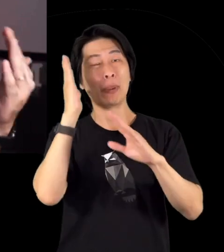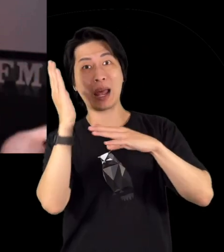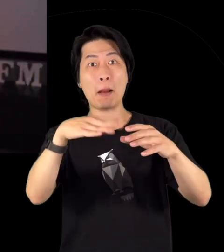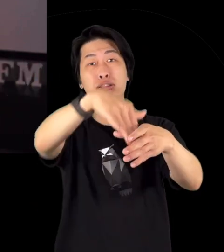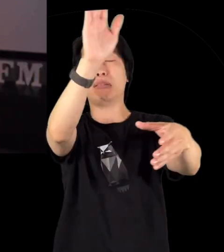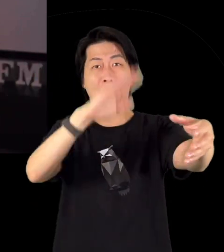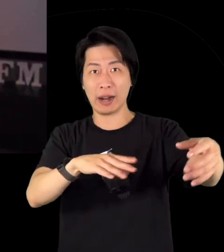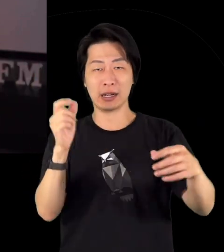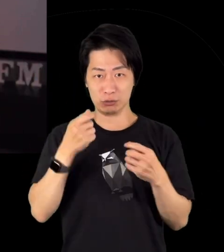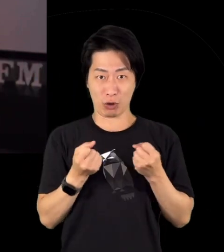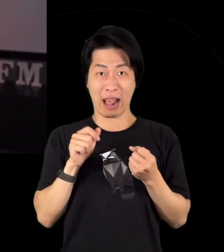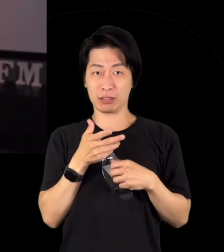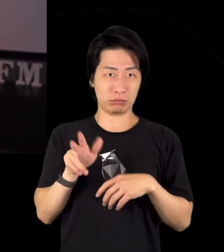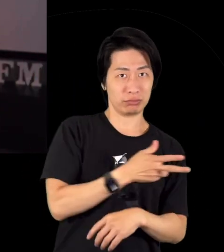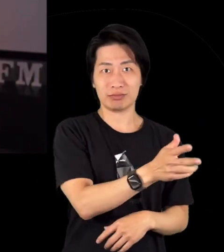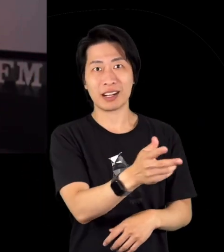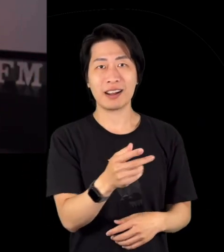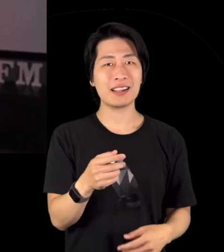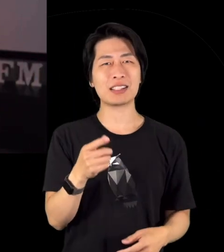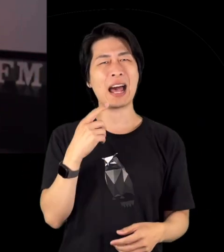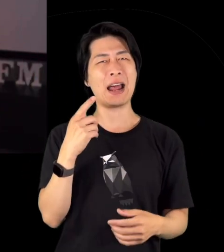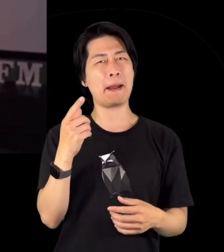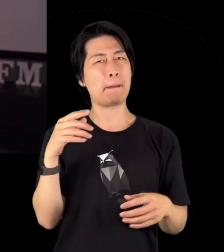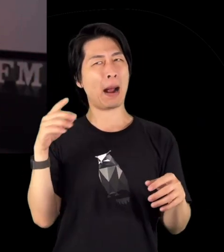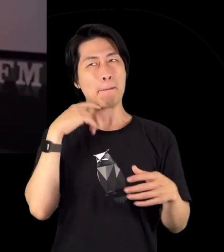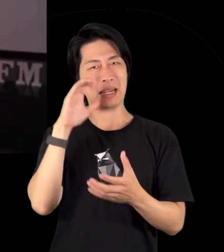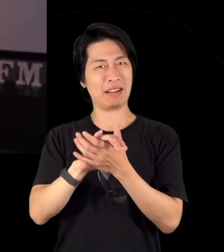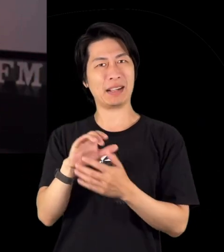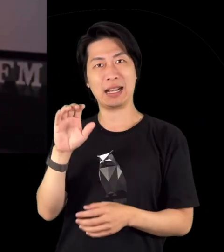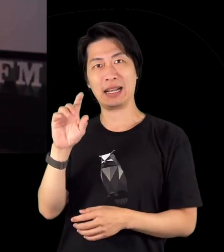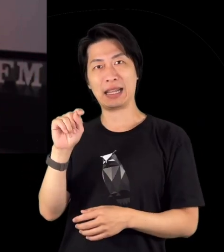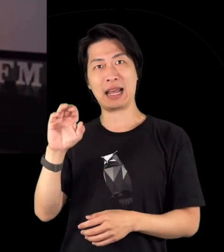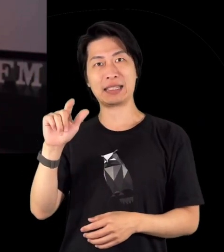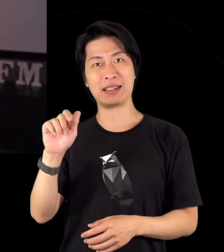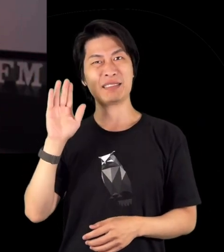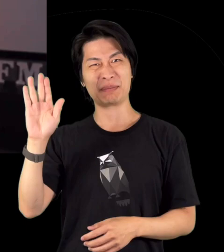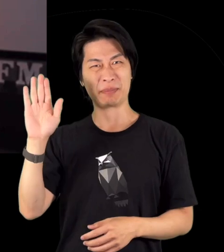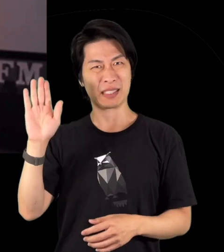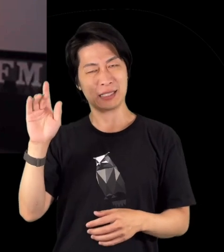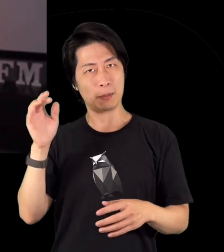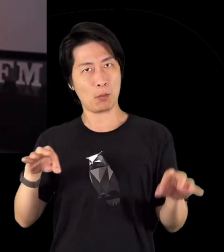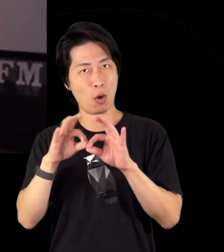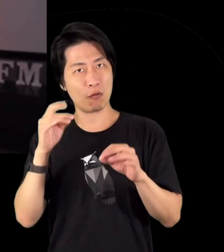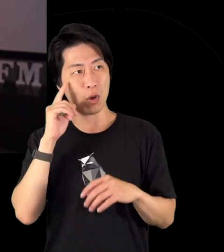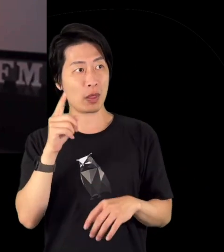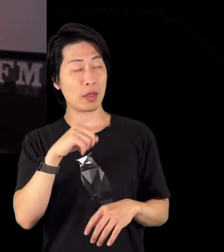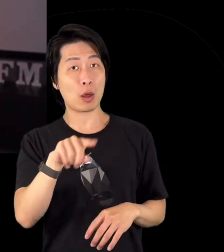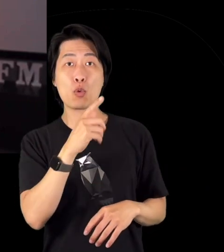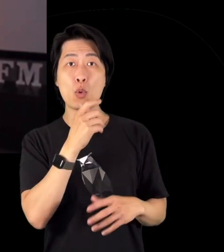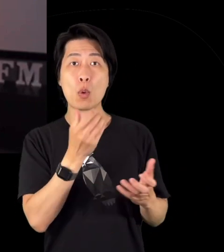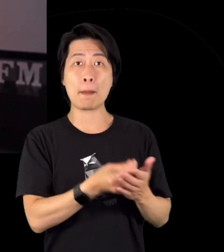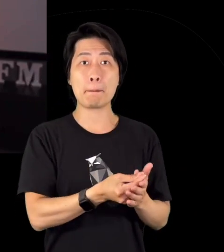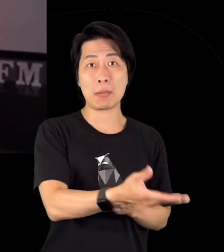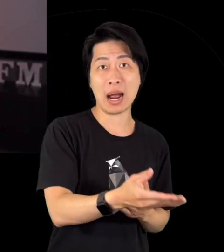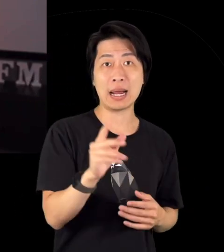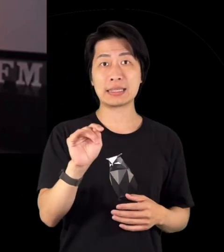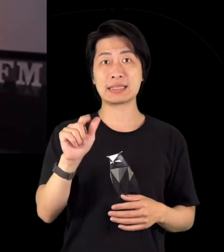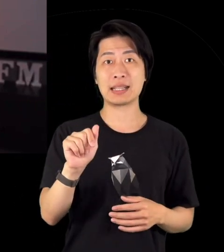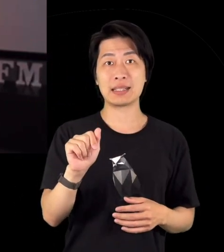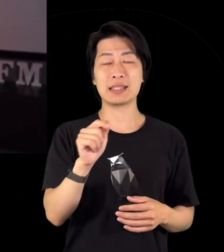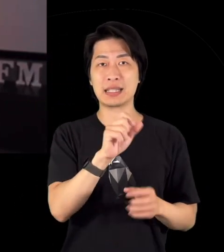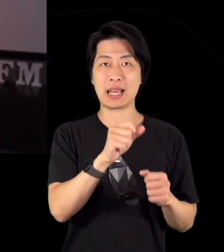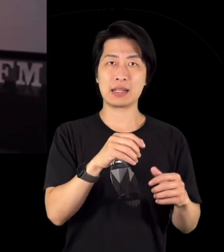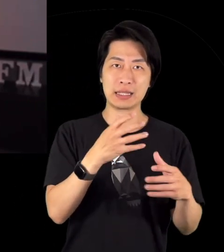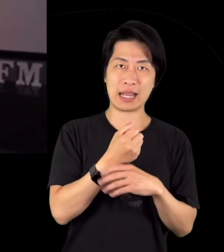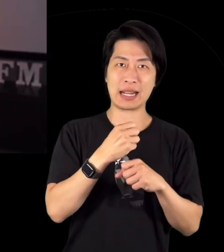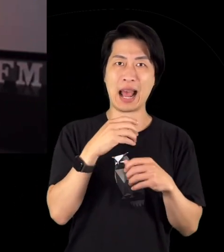mattresses, everything, right? And so I believe that it's in Tesla's best interest to ensure everybody who wants a Tesla can buy a Tesla so that they can have